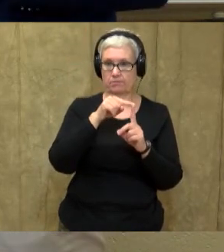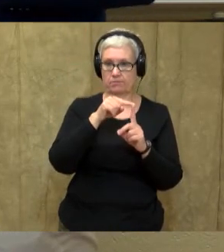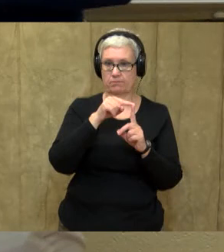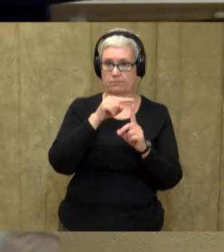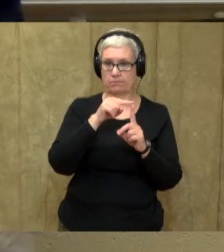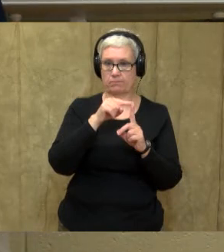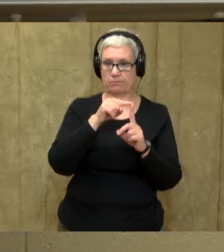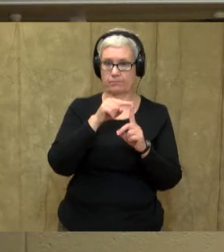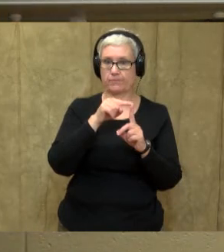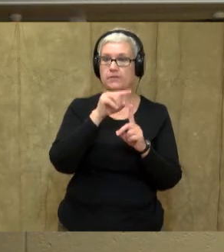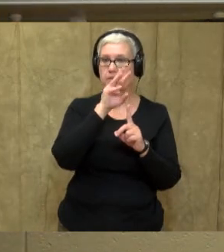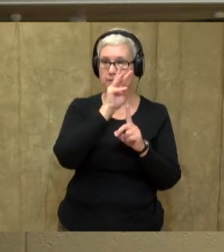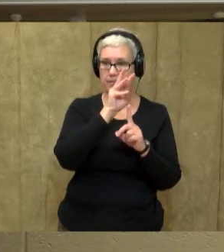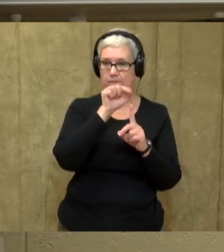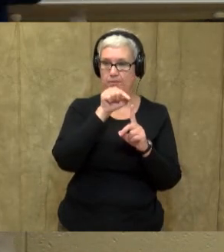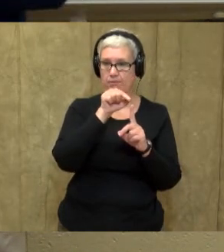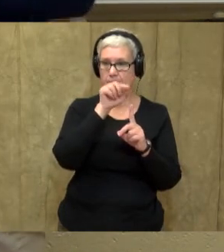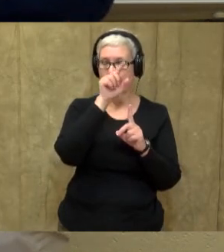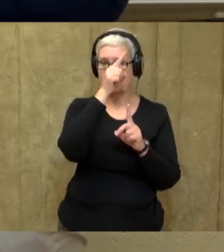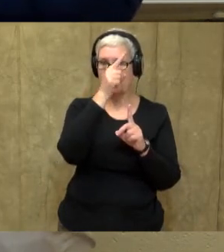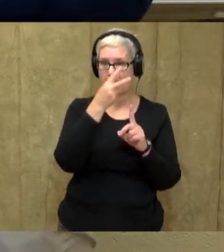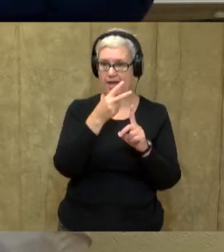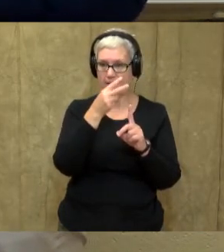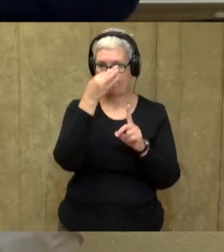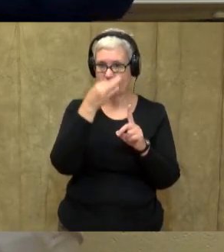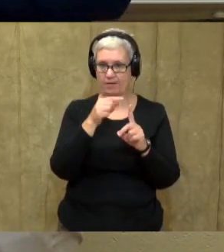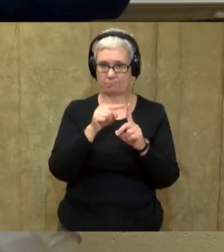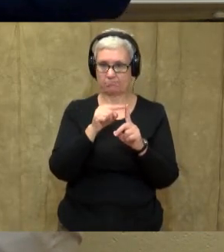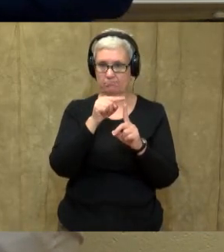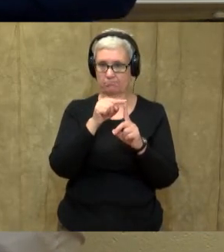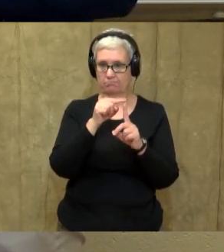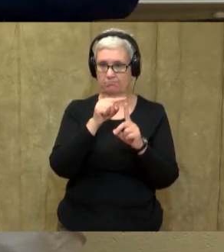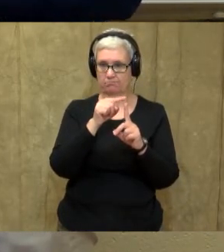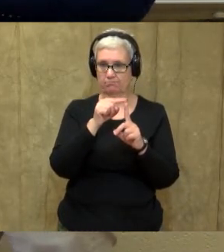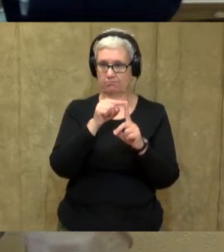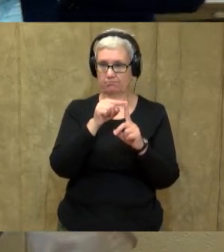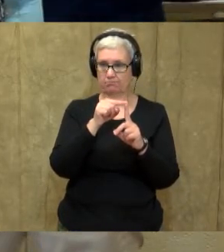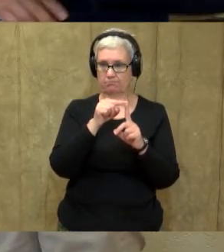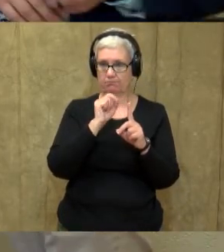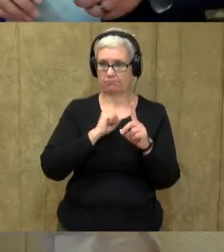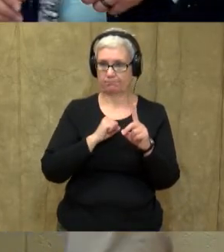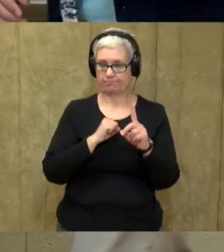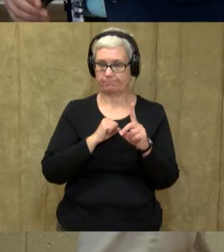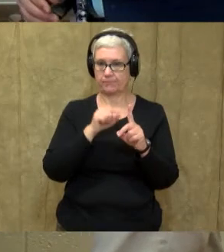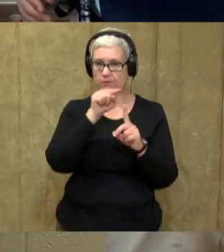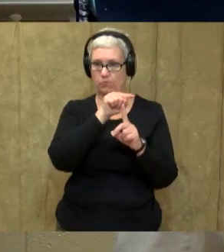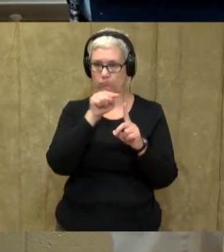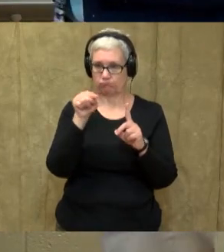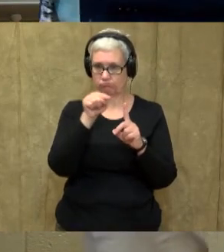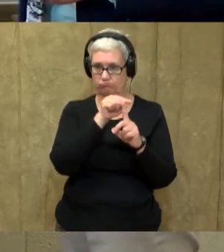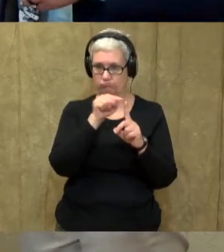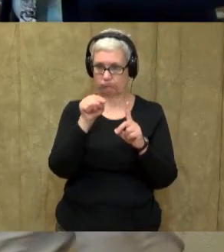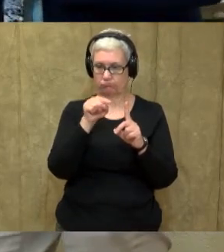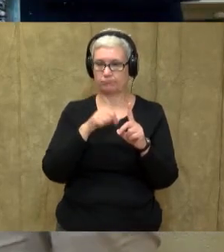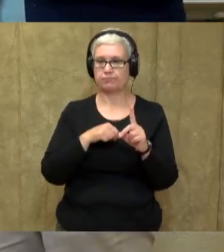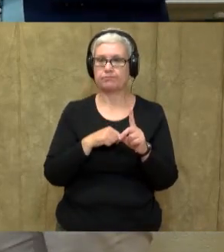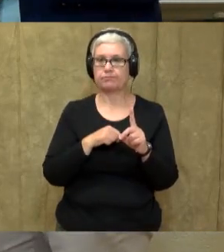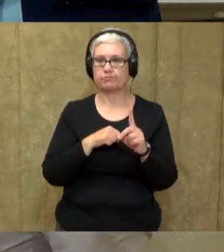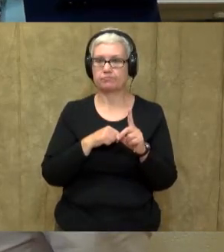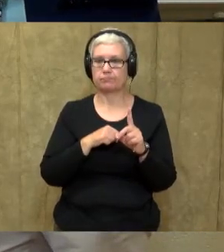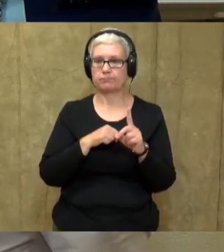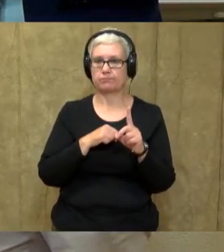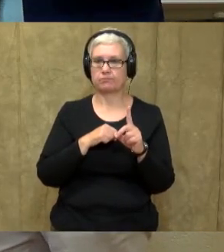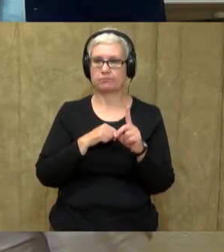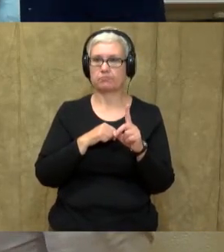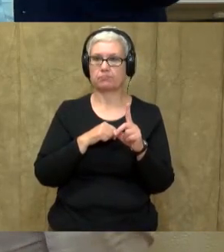is a little over 6.5 feet, and that makes sense. That lines up exactly with where he's standing relative to our